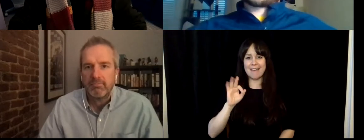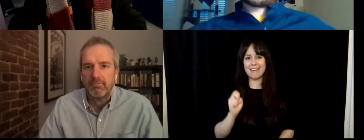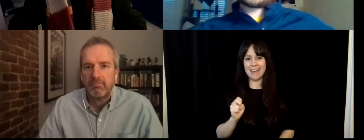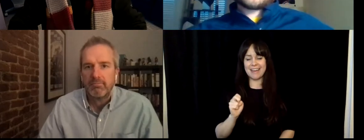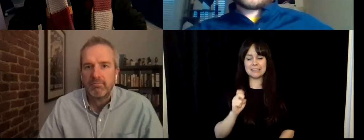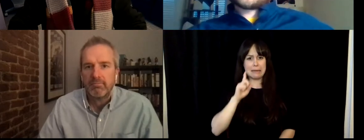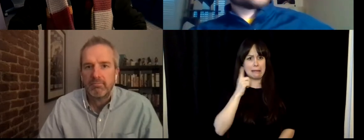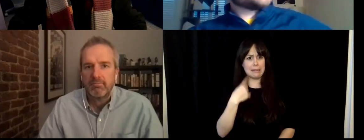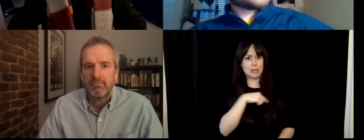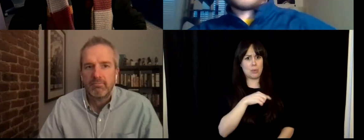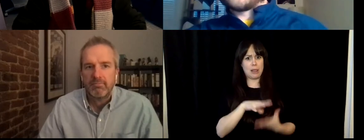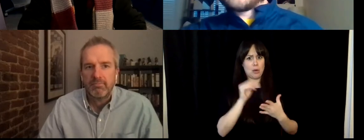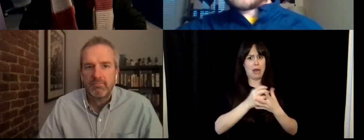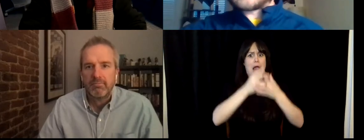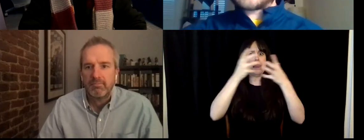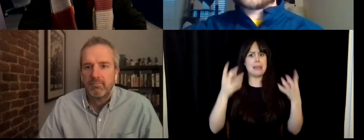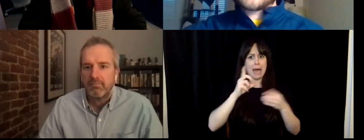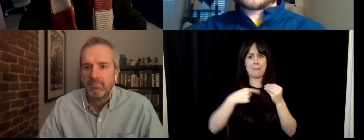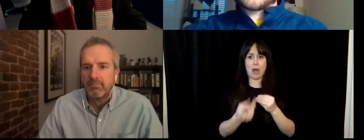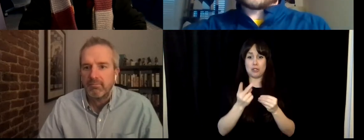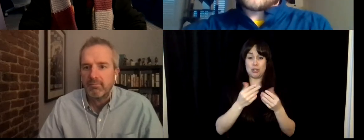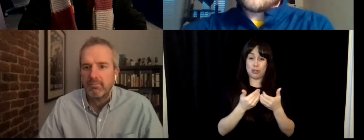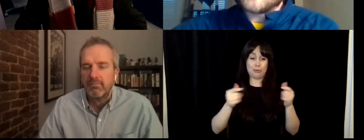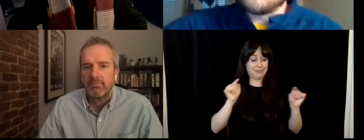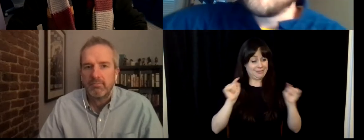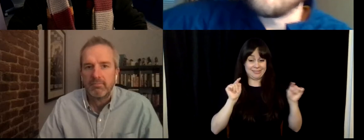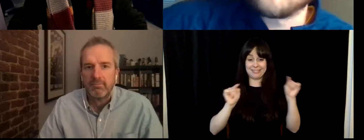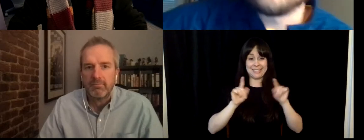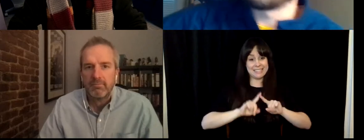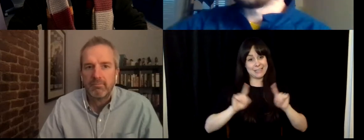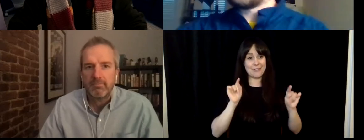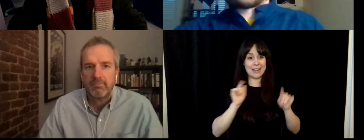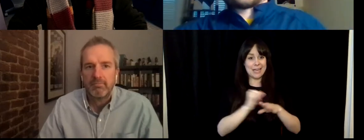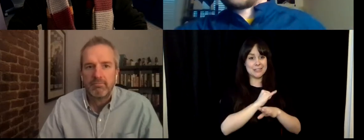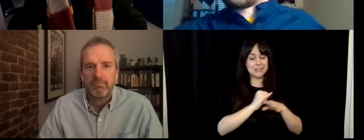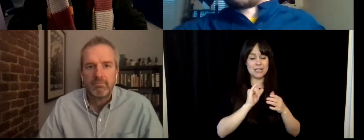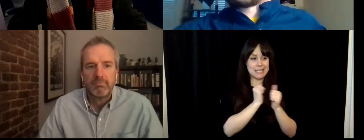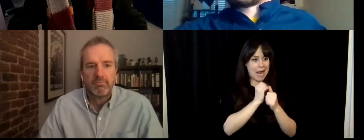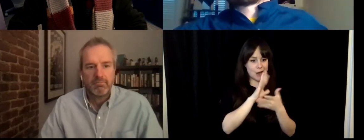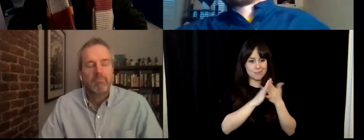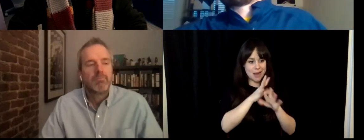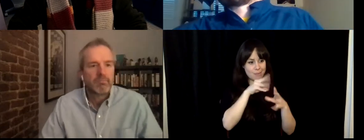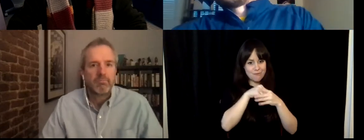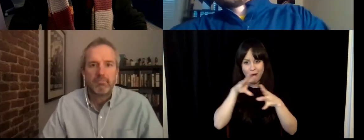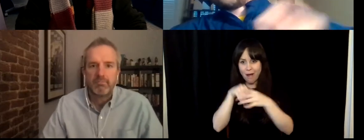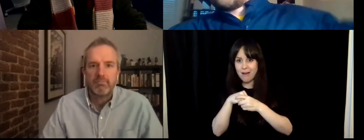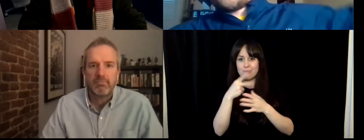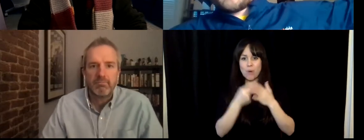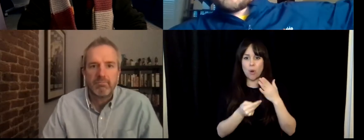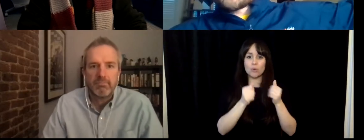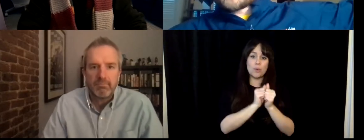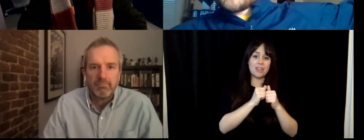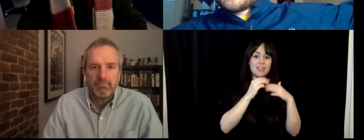two very distinct industries and lots of ways to get involved with both, from very entry level positions to